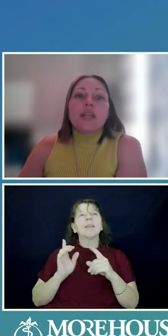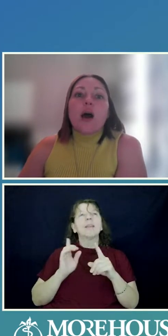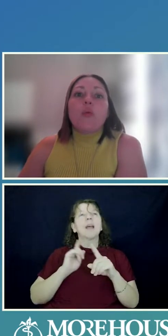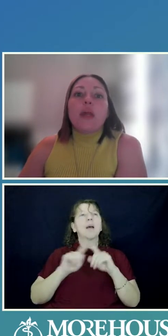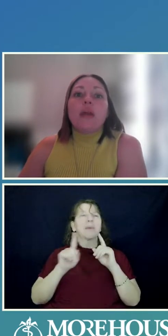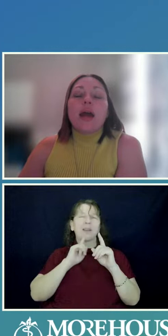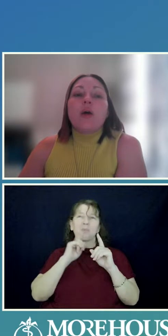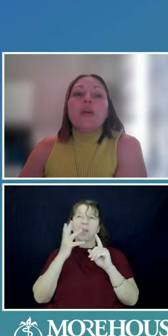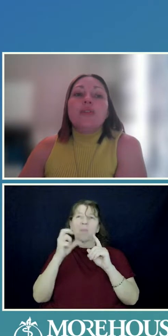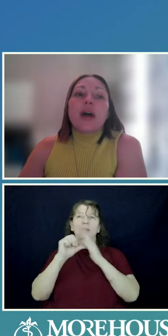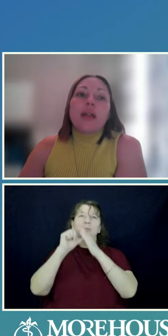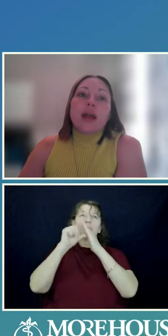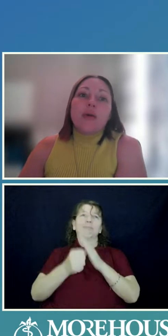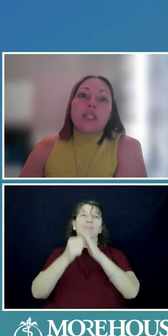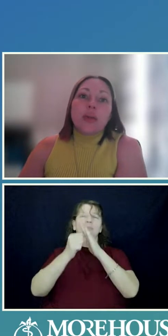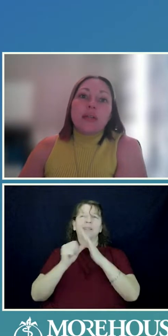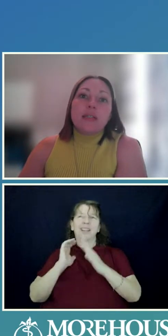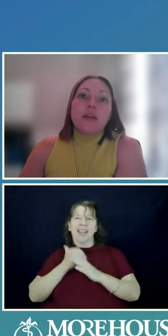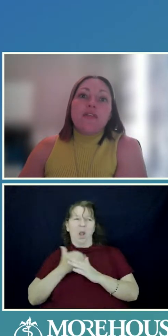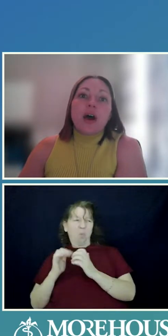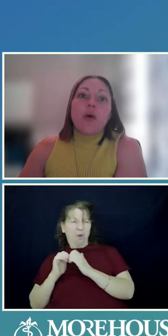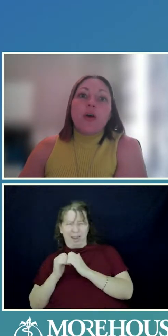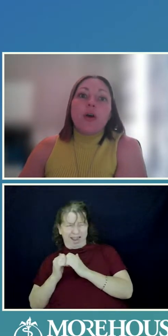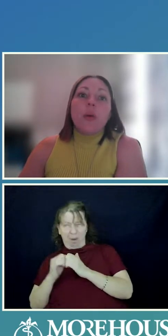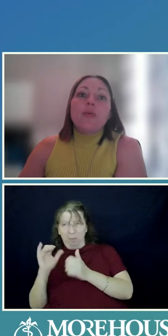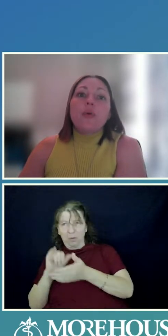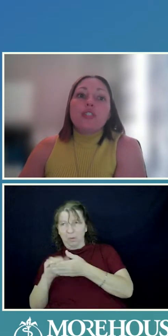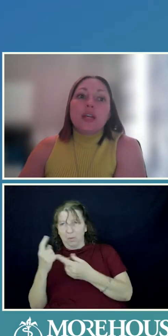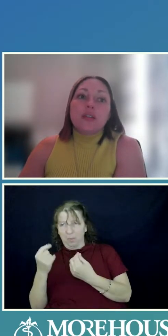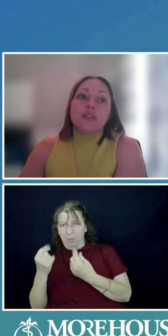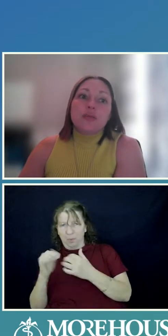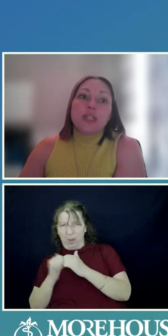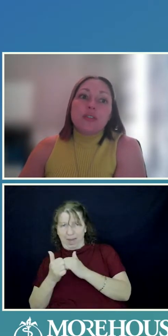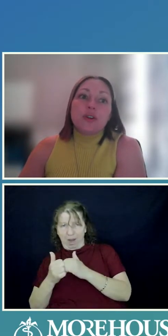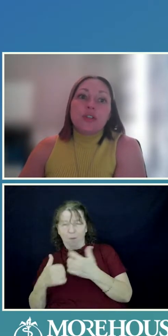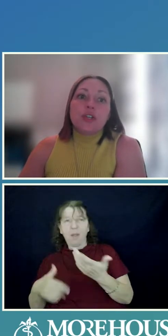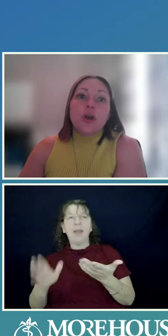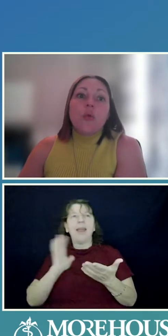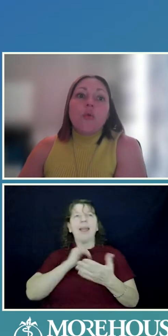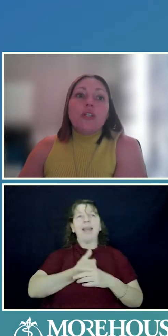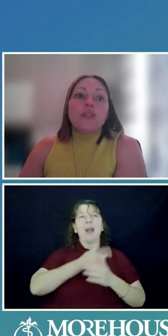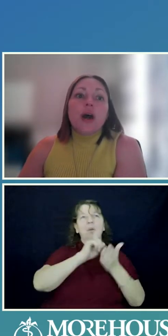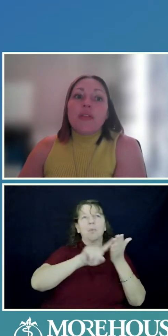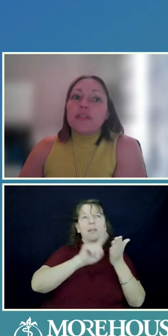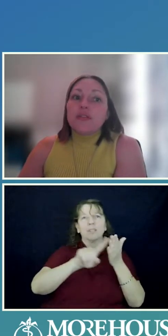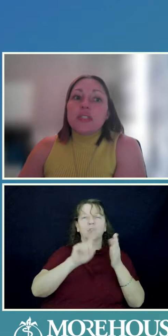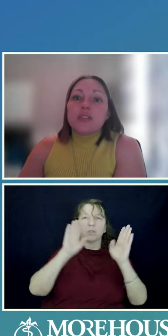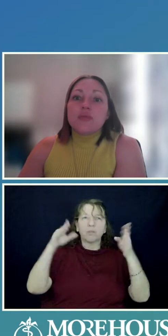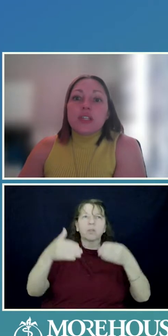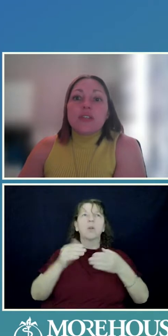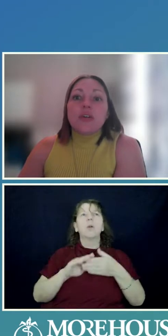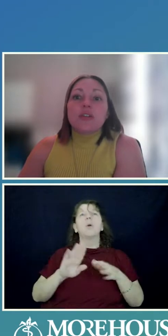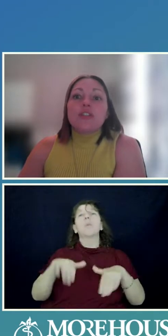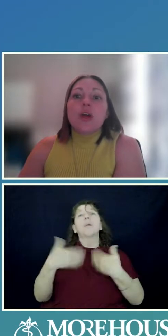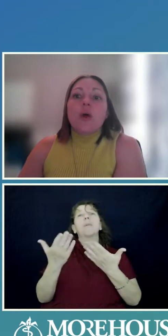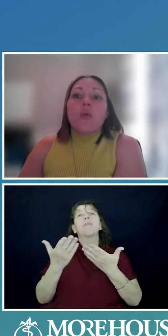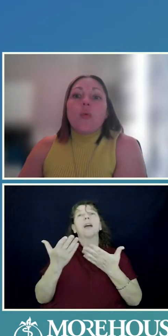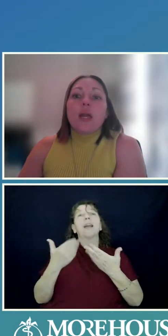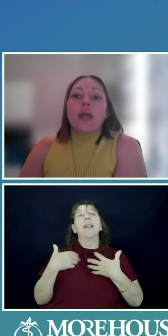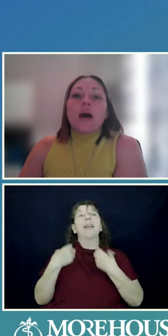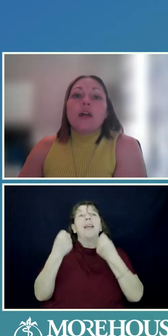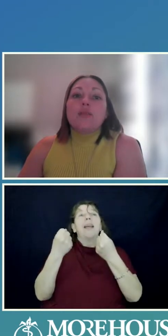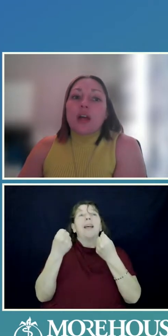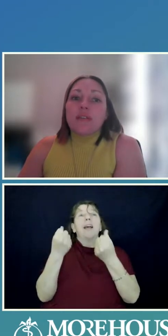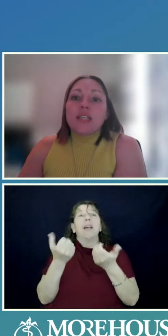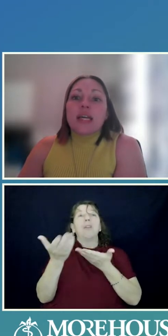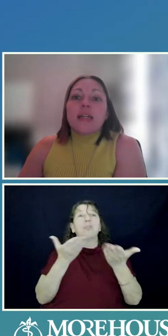highlight just how we do that and how expansive our approach is to research. We do health services research.